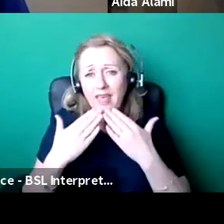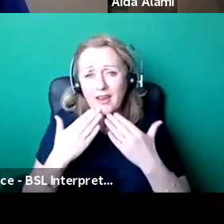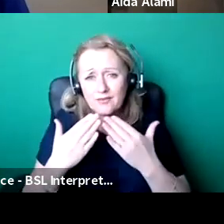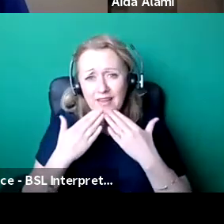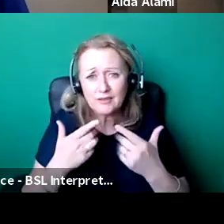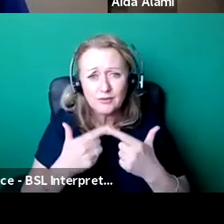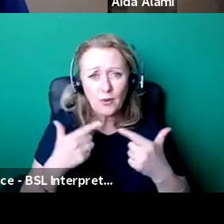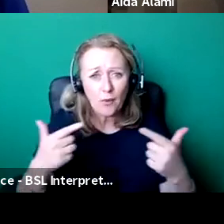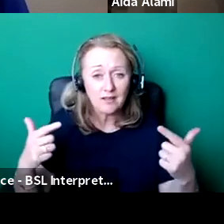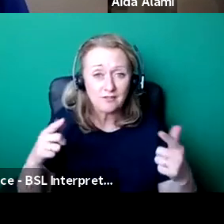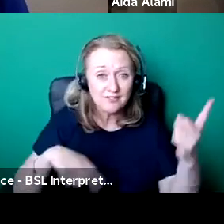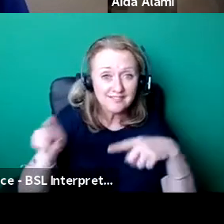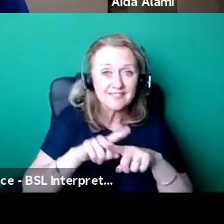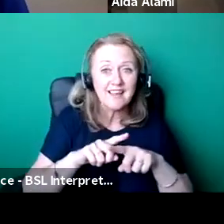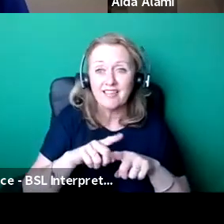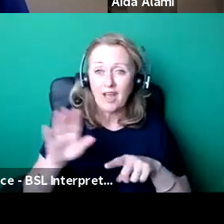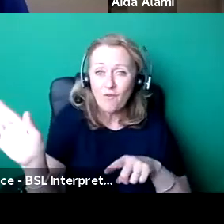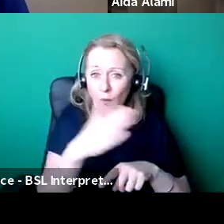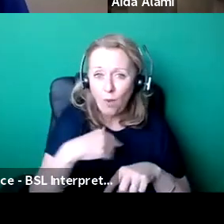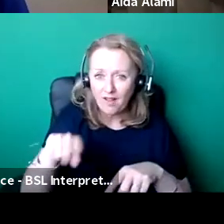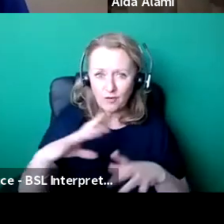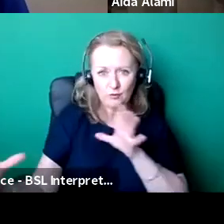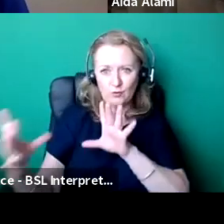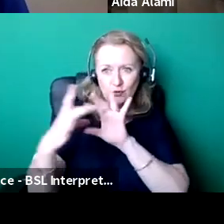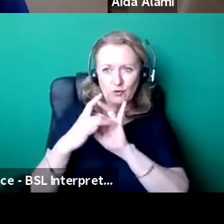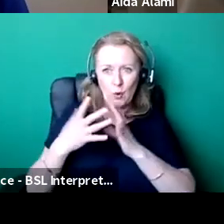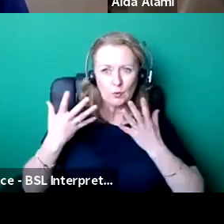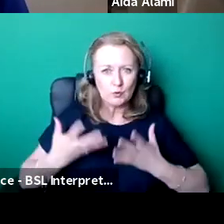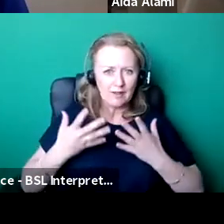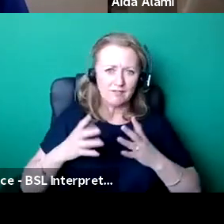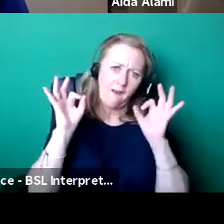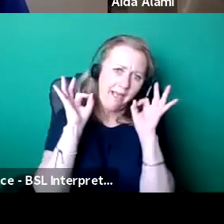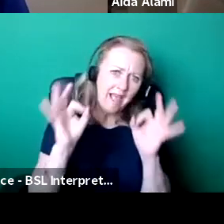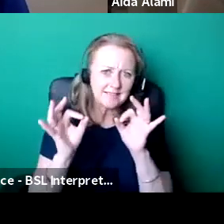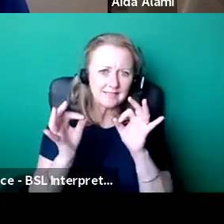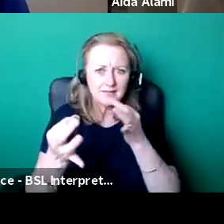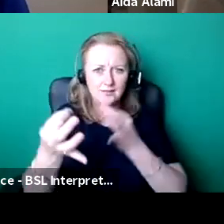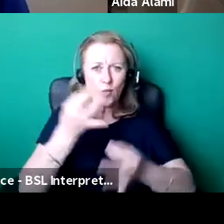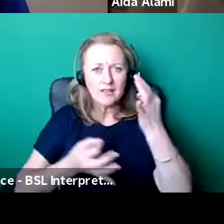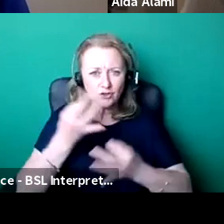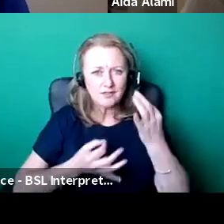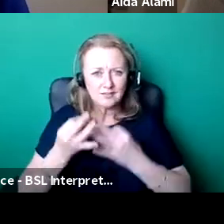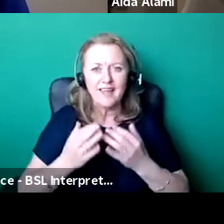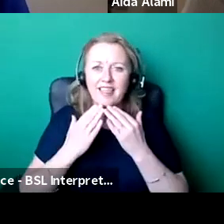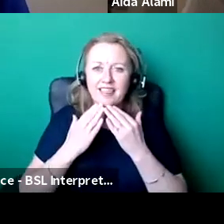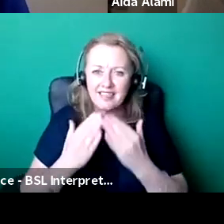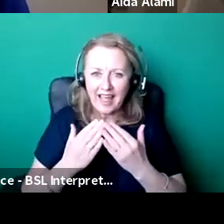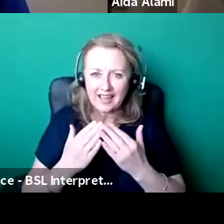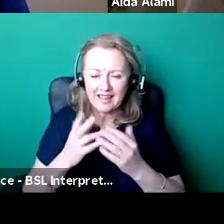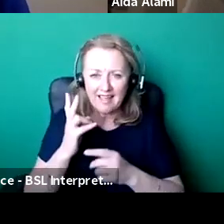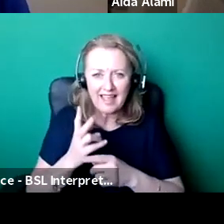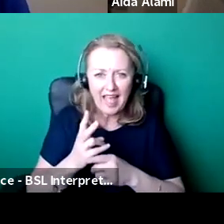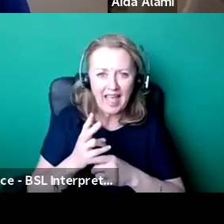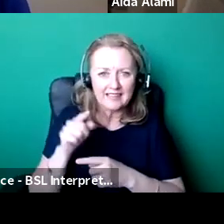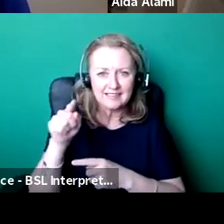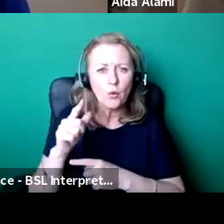Thank you so much. Thank you, everyone, for joining us today, for your excellent questions. And thank you again, once more, to the